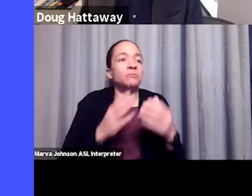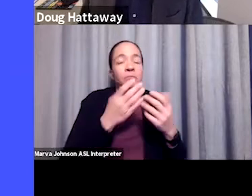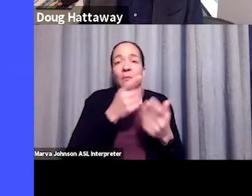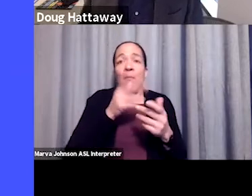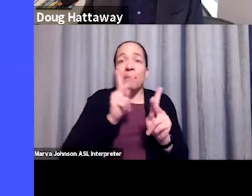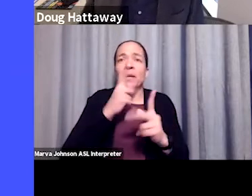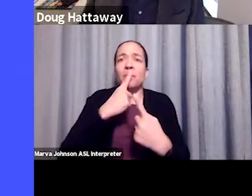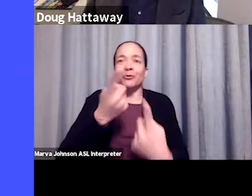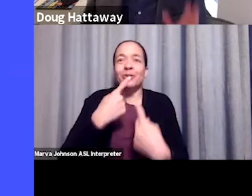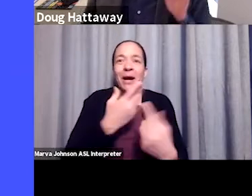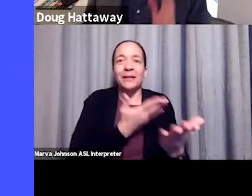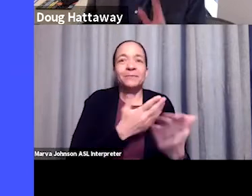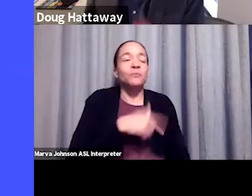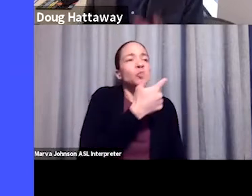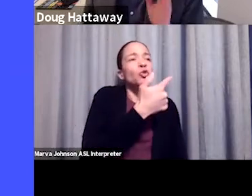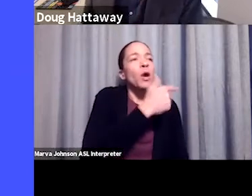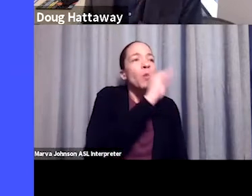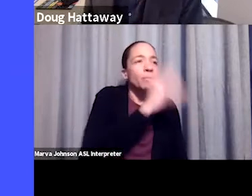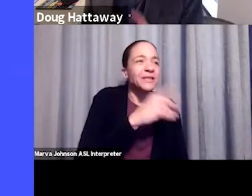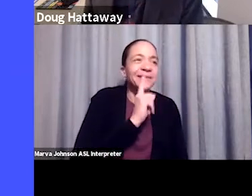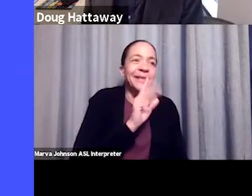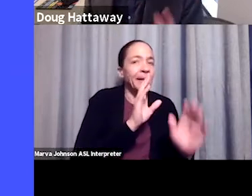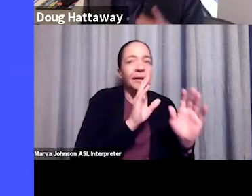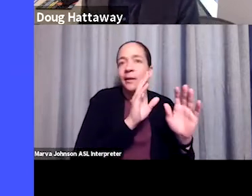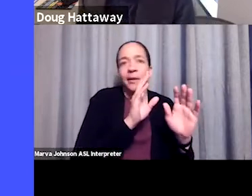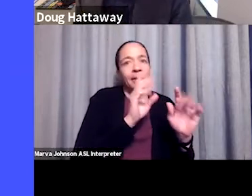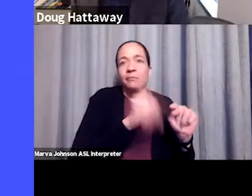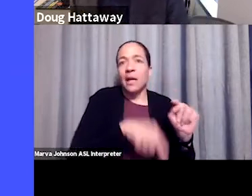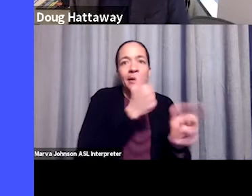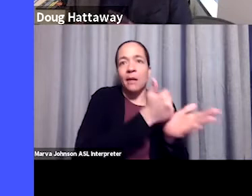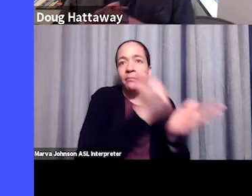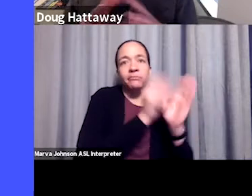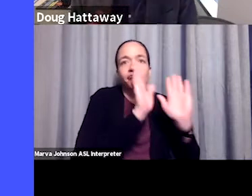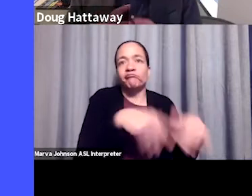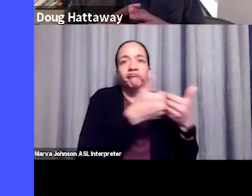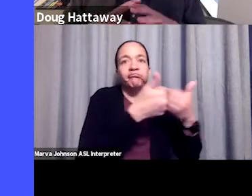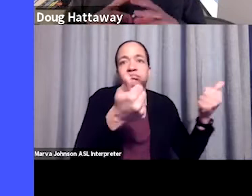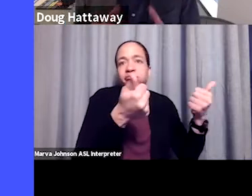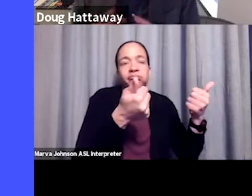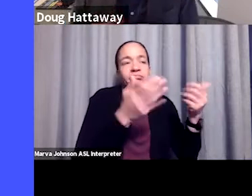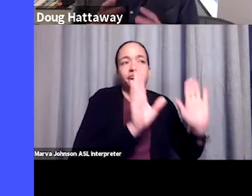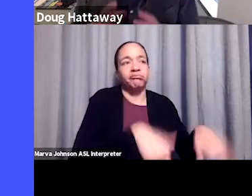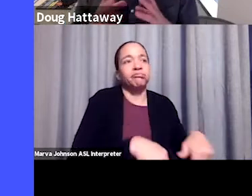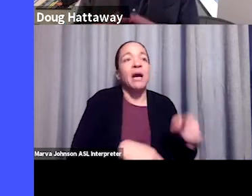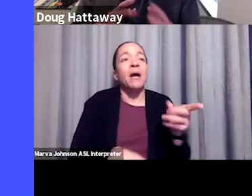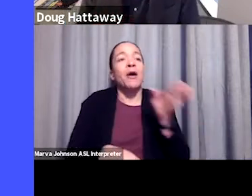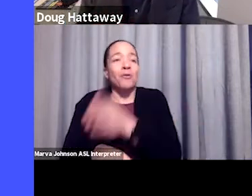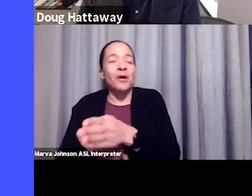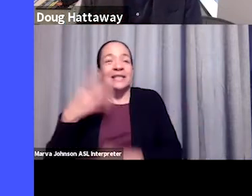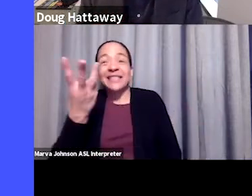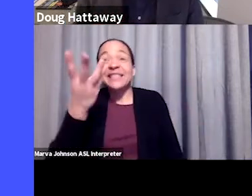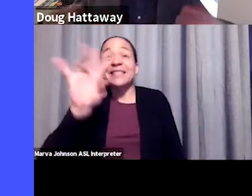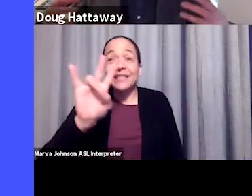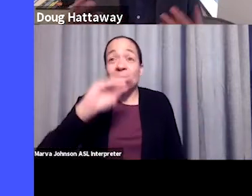21% saying we're hopelessly divided, 2/3, 2 out of 3 people in our survey. This was during the home stretch of the election in